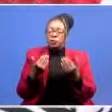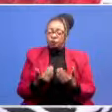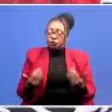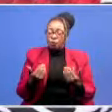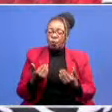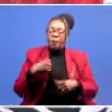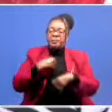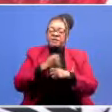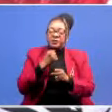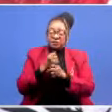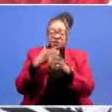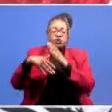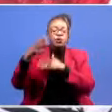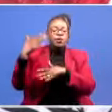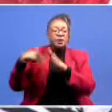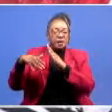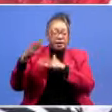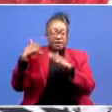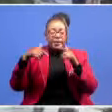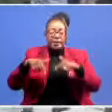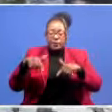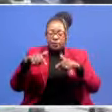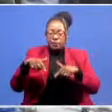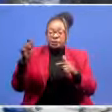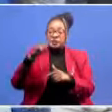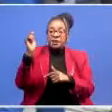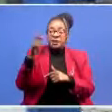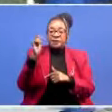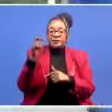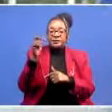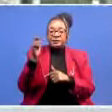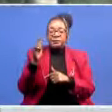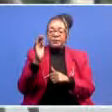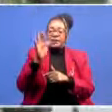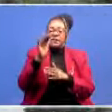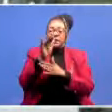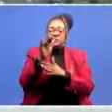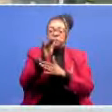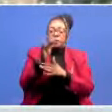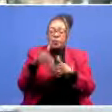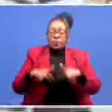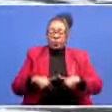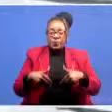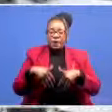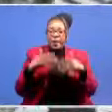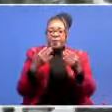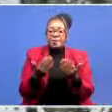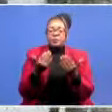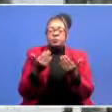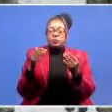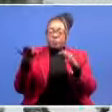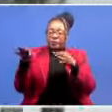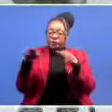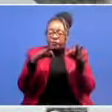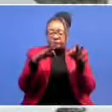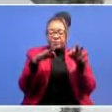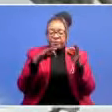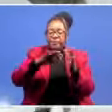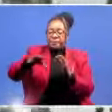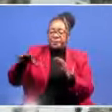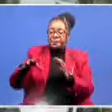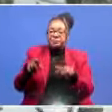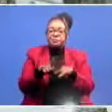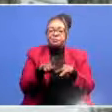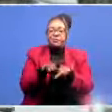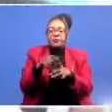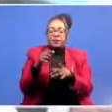historia leo imeandikwa katika nchi ya Kenya. They have called on the youth to now shift focus to the counties and hold their